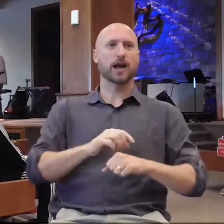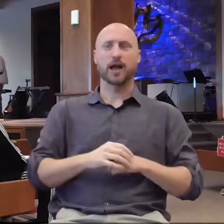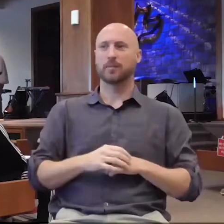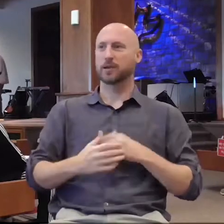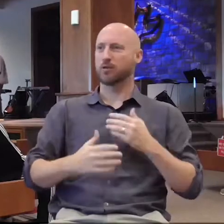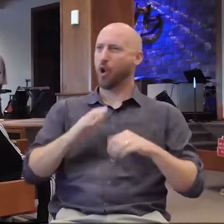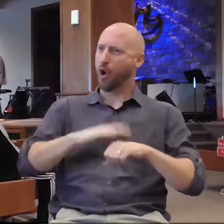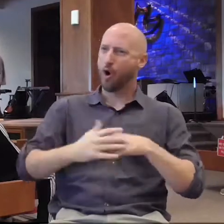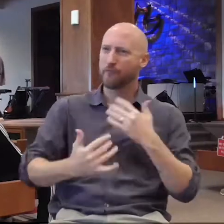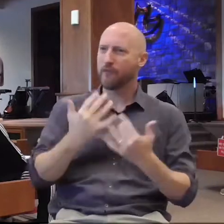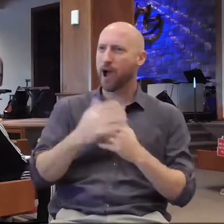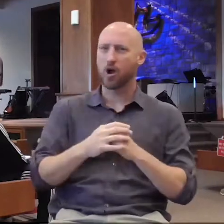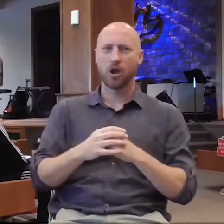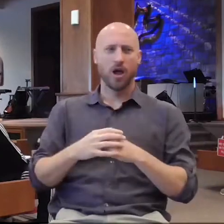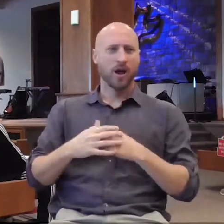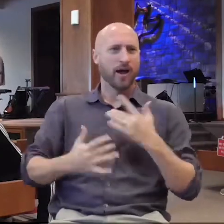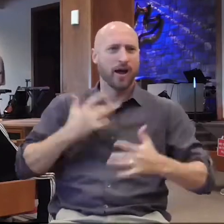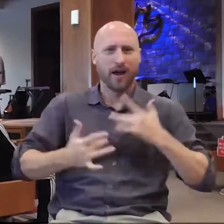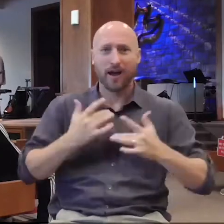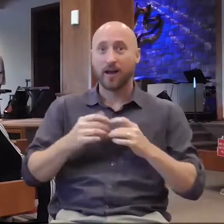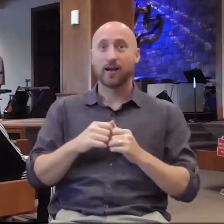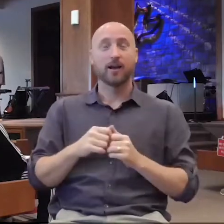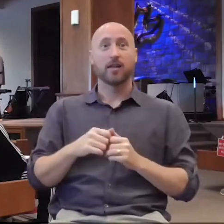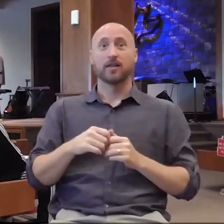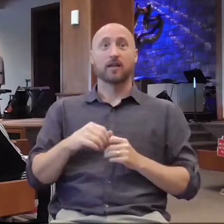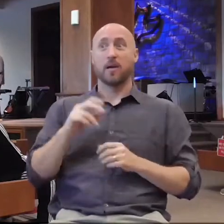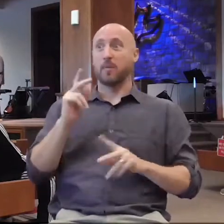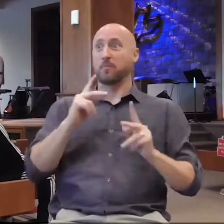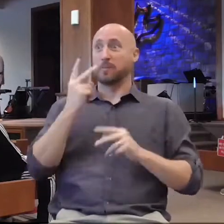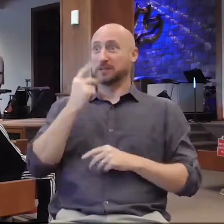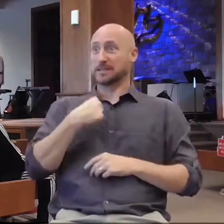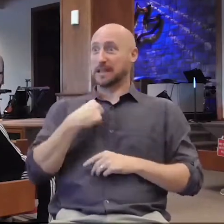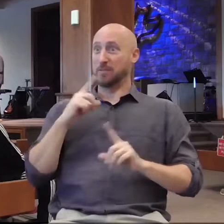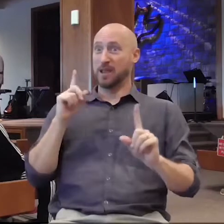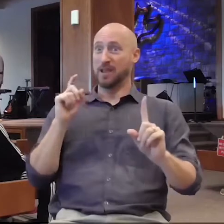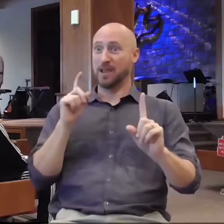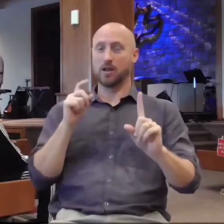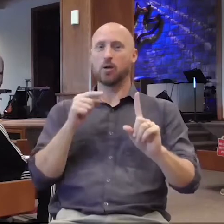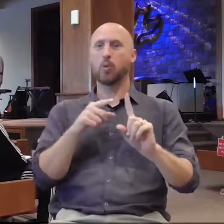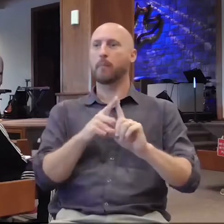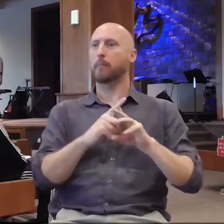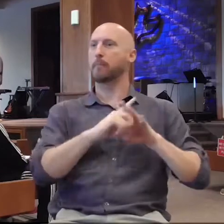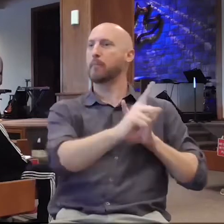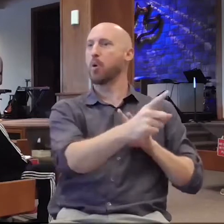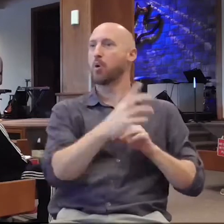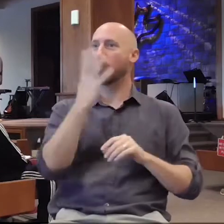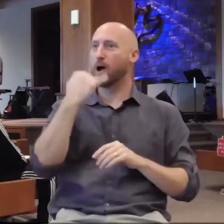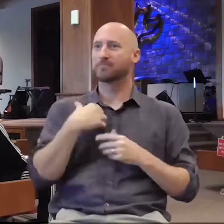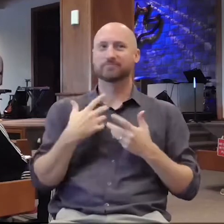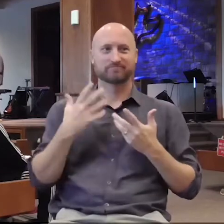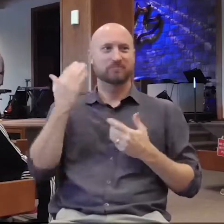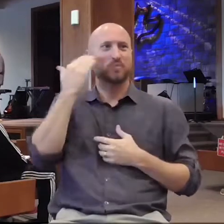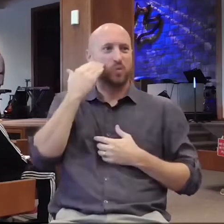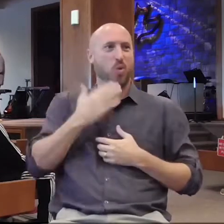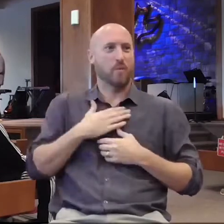away from me when they saw me coming because they knew what they were going to hear. Remember from where thou art fallen. Then he